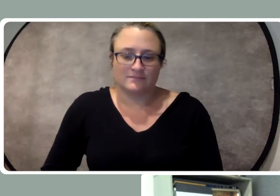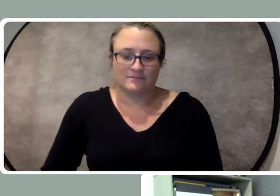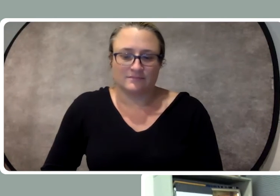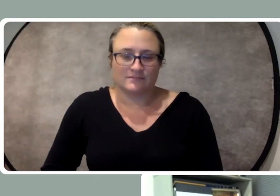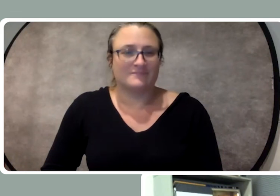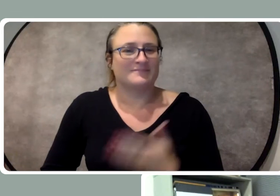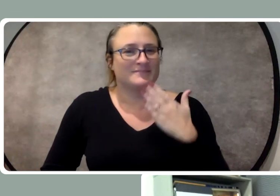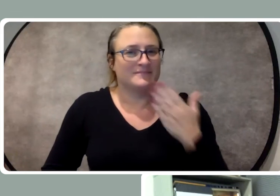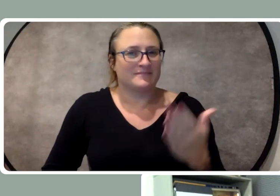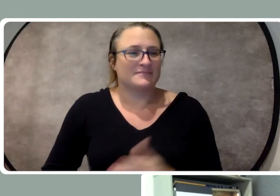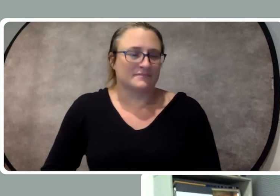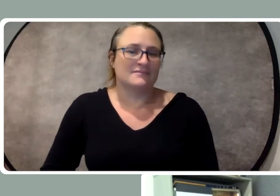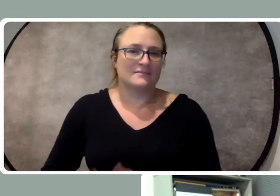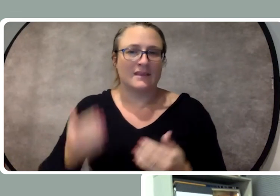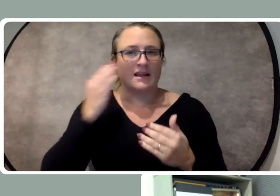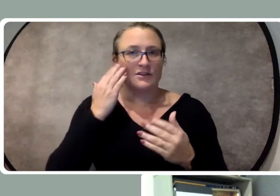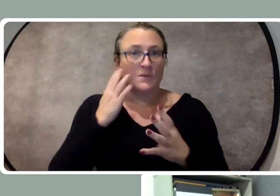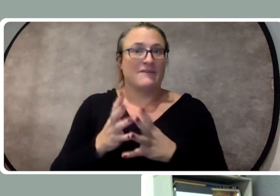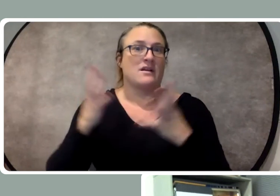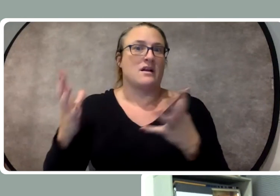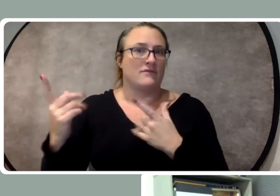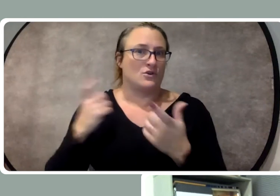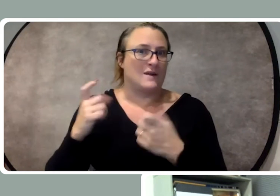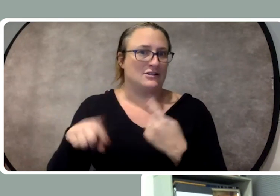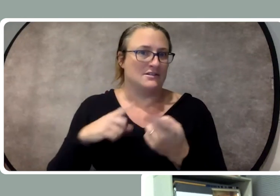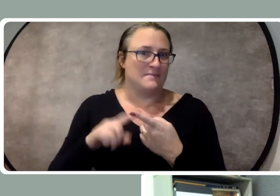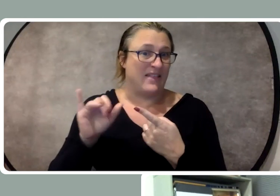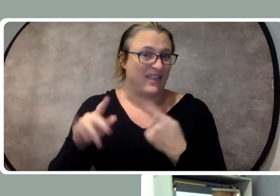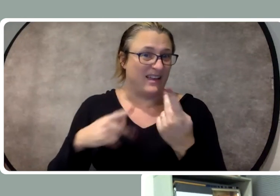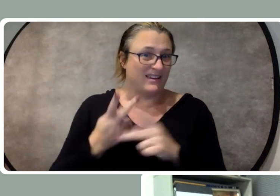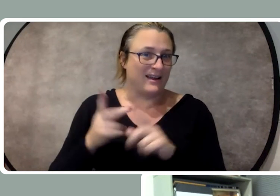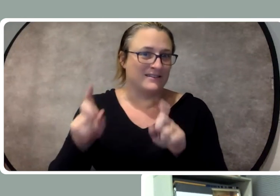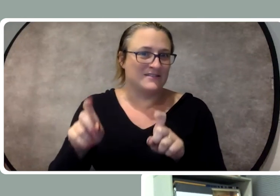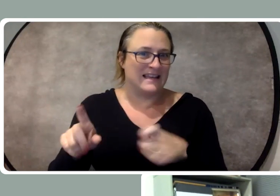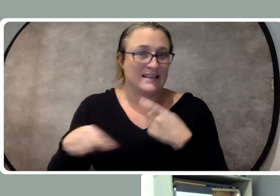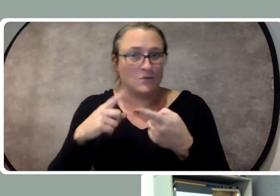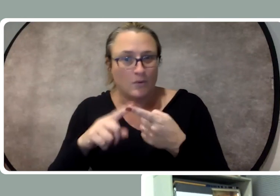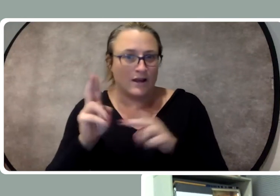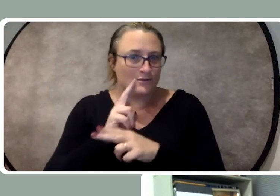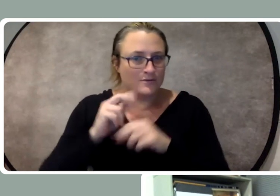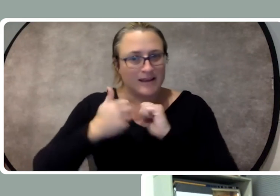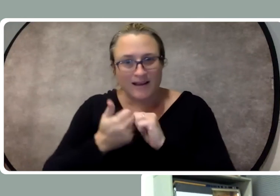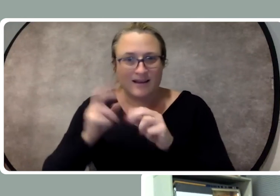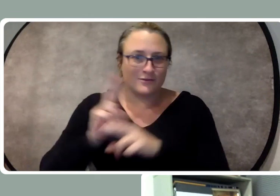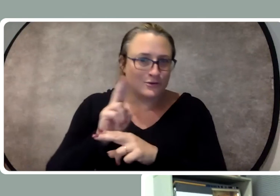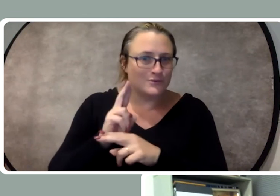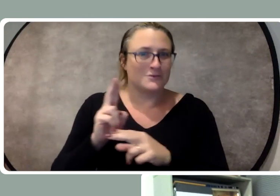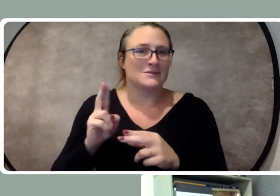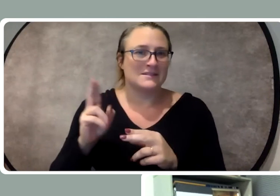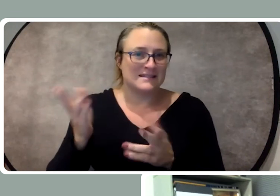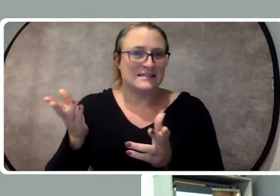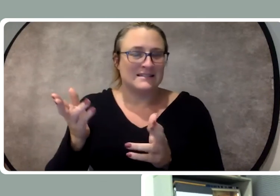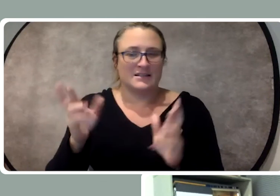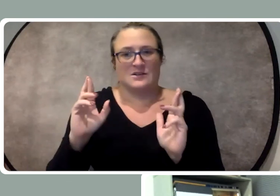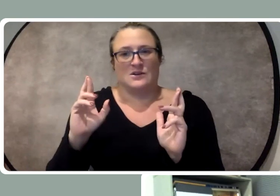Thank you for addressing that. I know we get a lot of questions about these tests and when they're used and how they're used, and are hoping